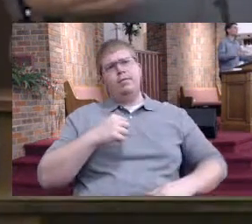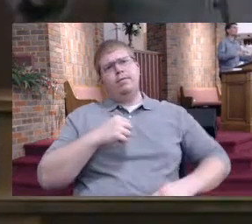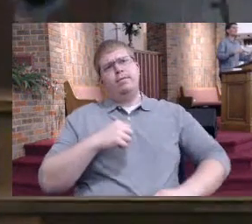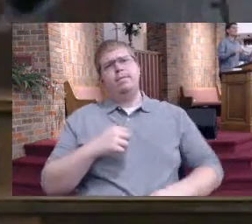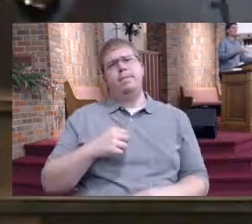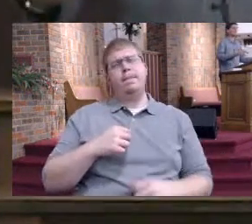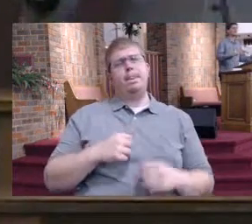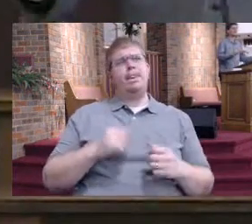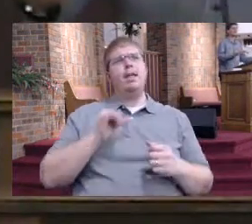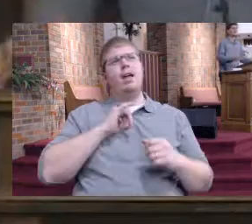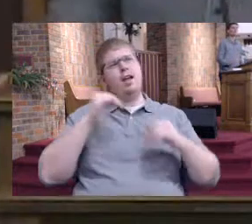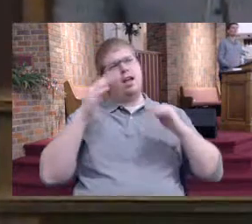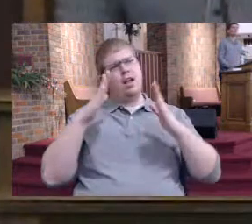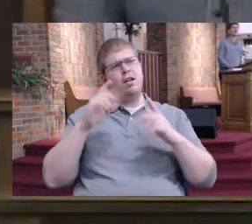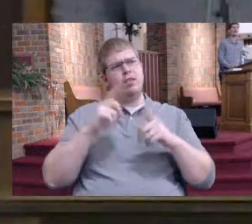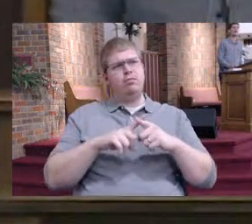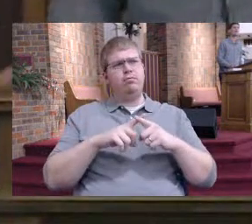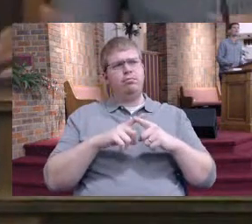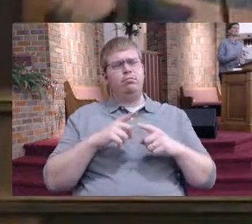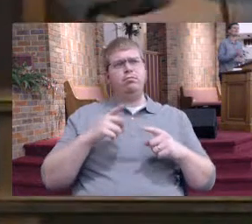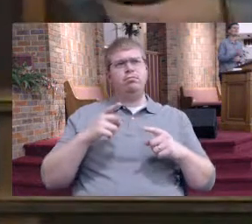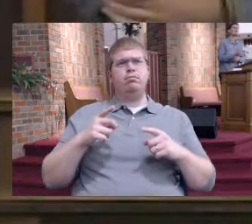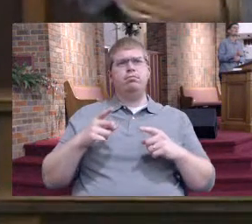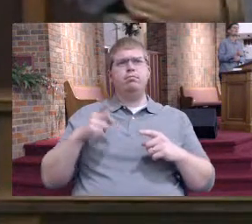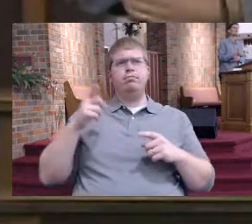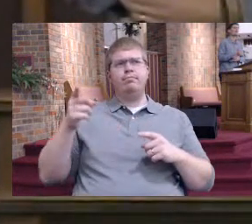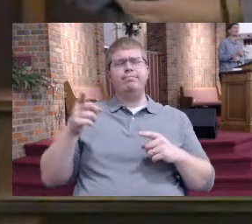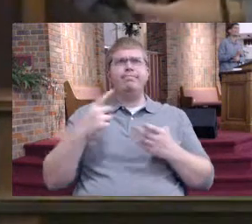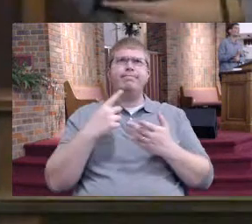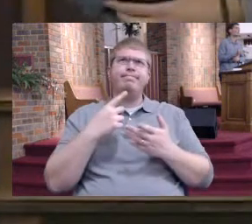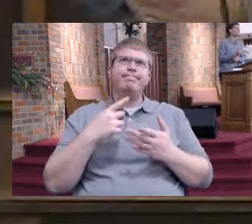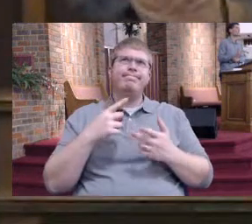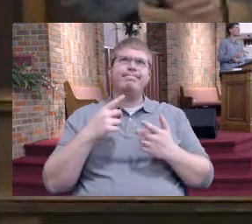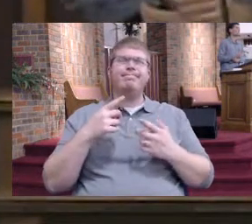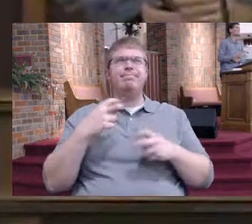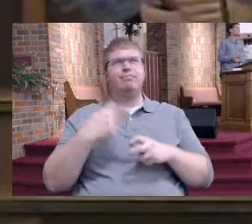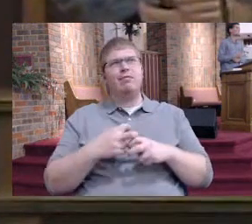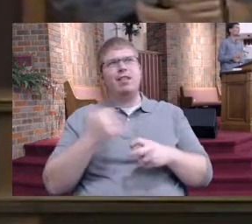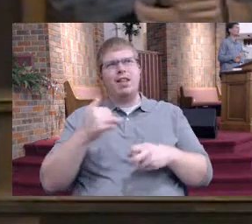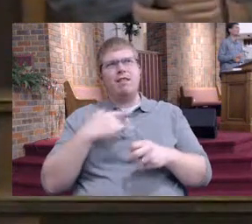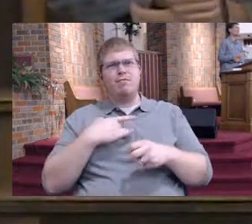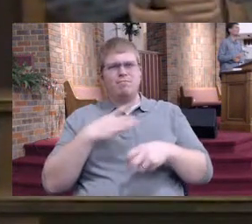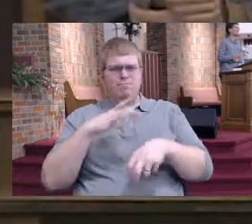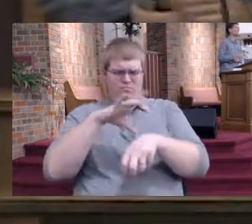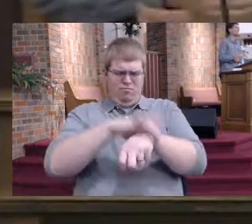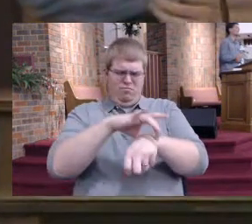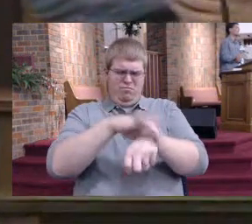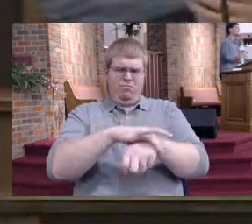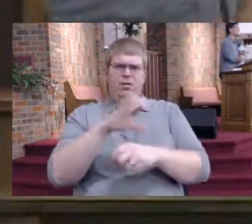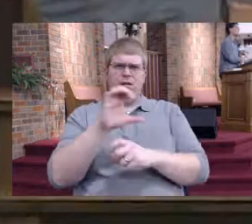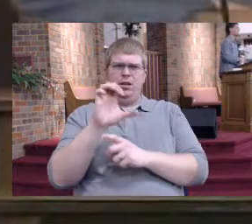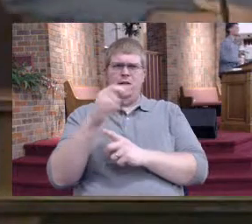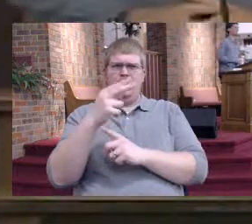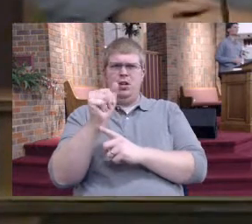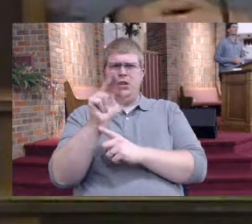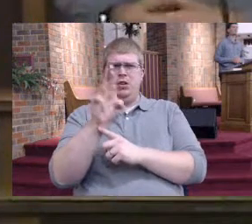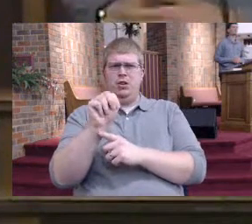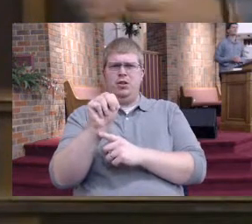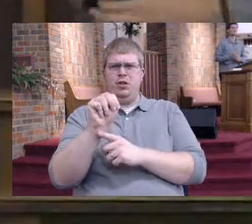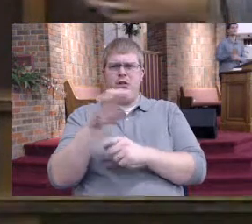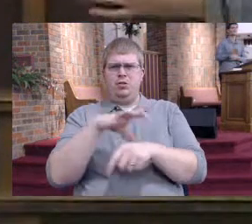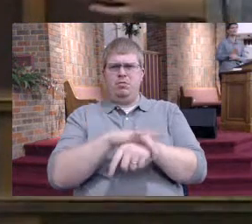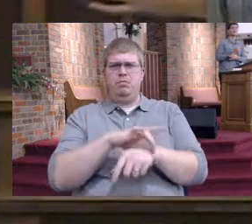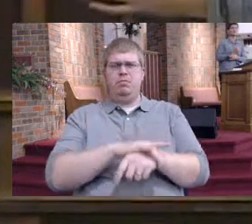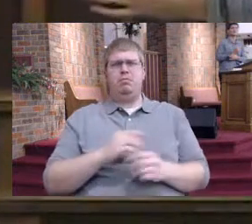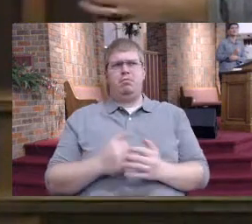to describe this sort of approach that they have is a charm bracelet. And a lot of Tanzanians in their culture will